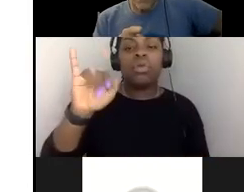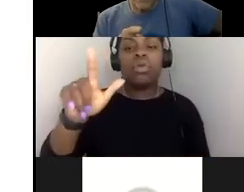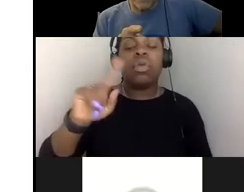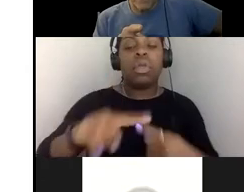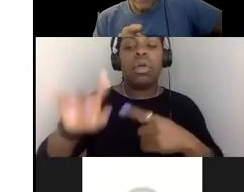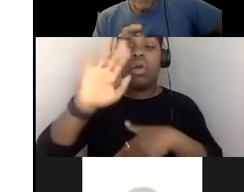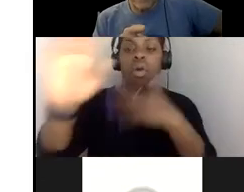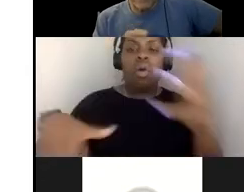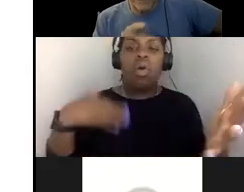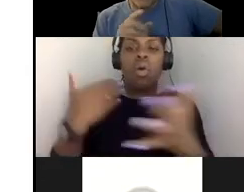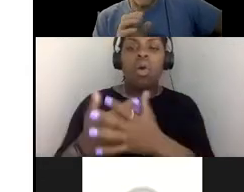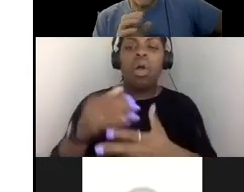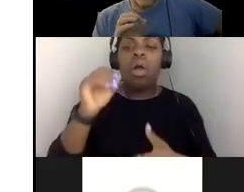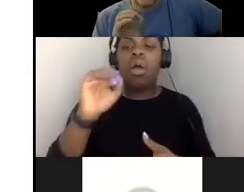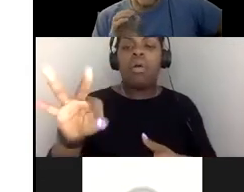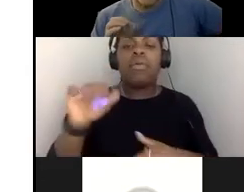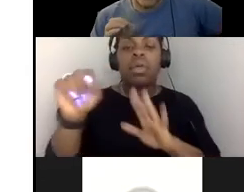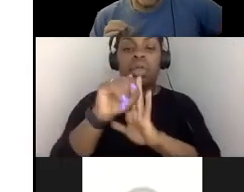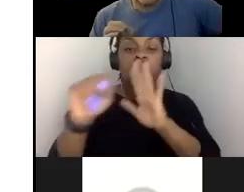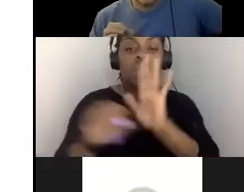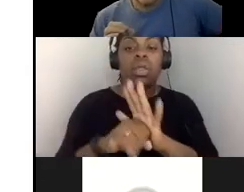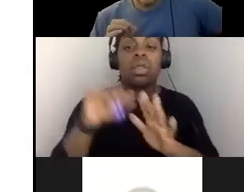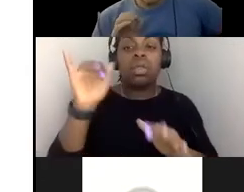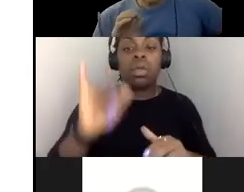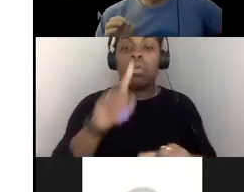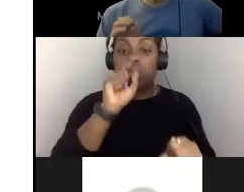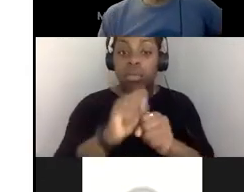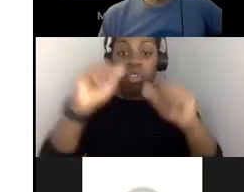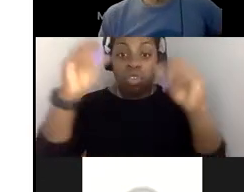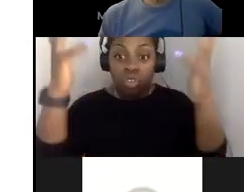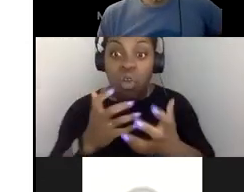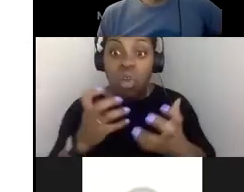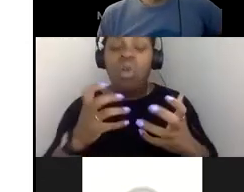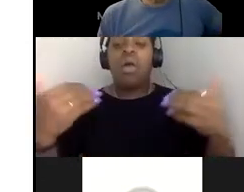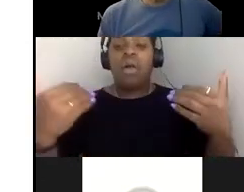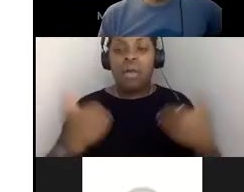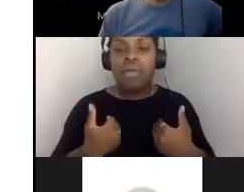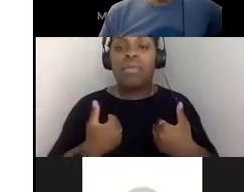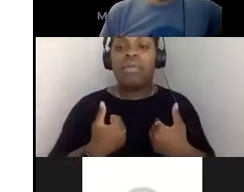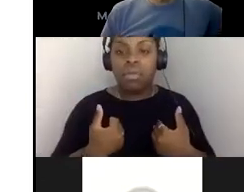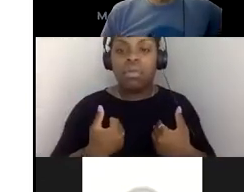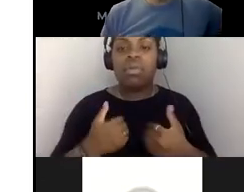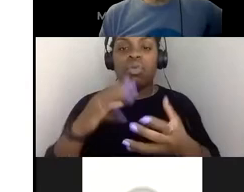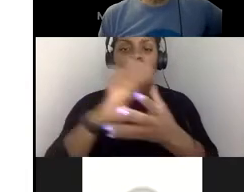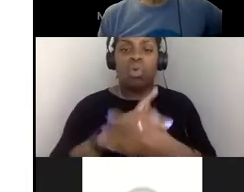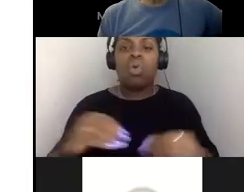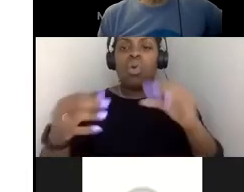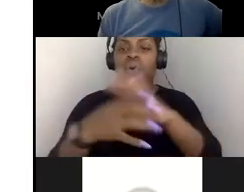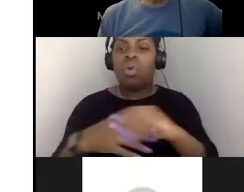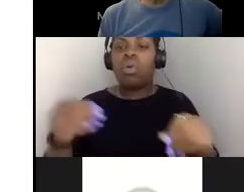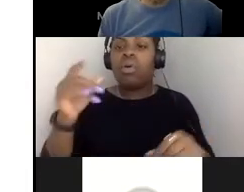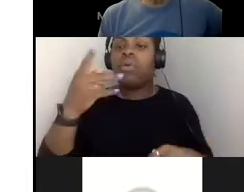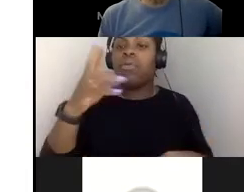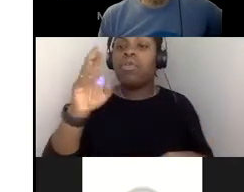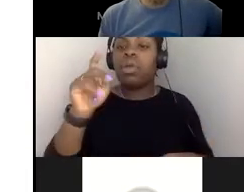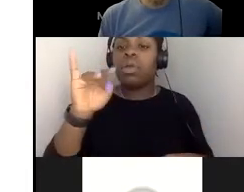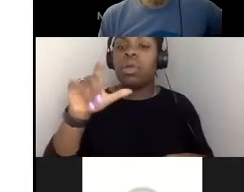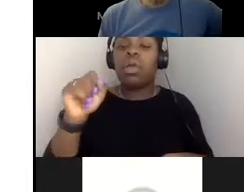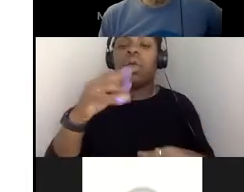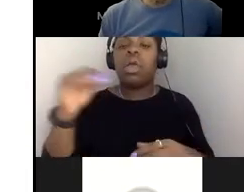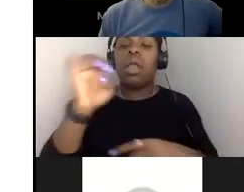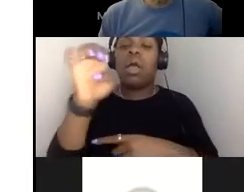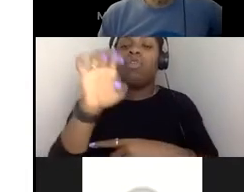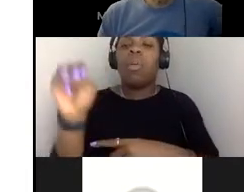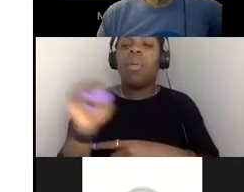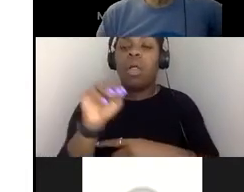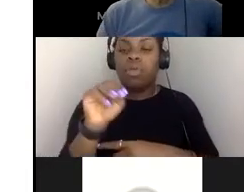all of the states that are dark have stories about pretrial electronic monitoring.